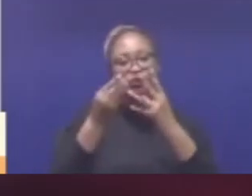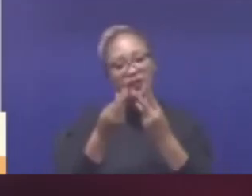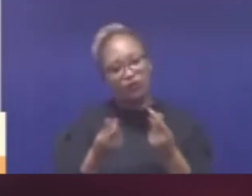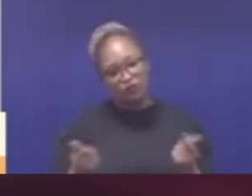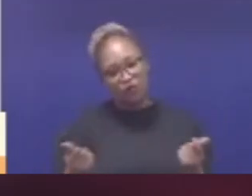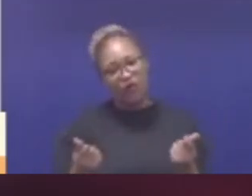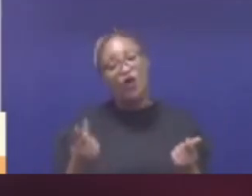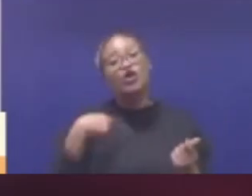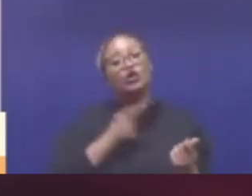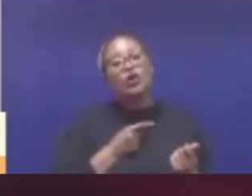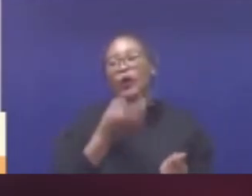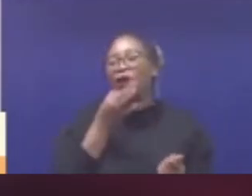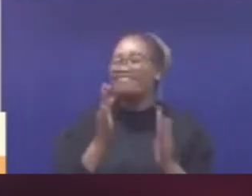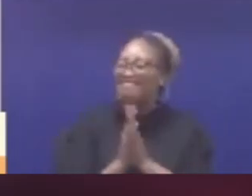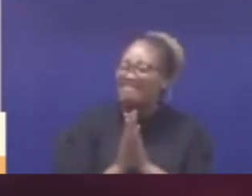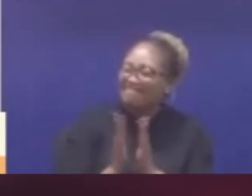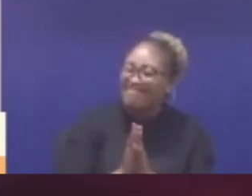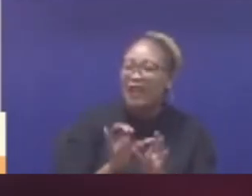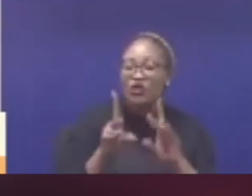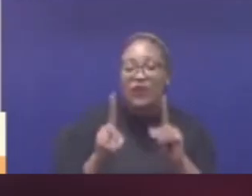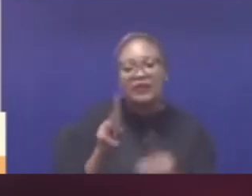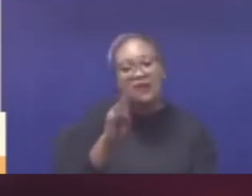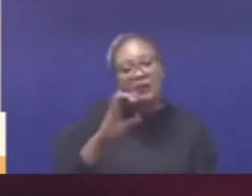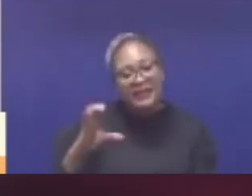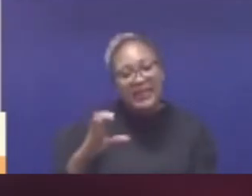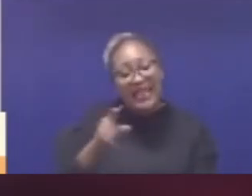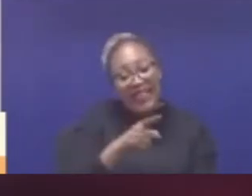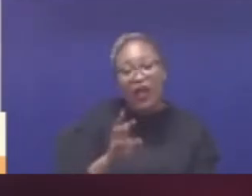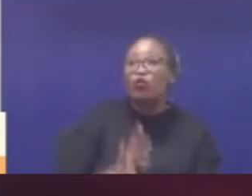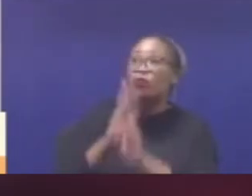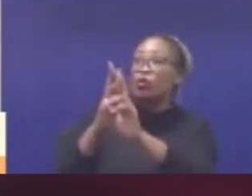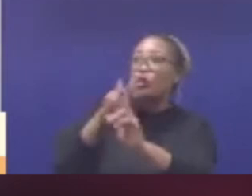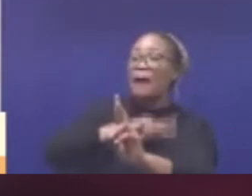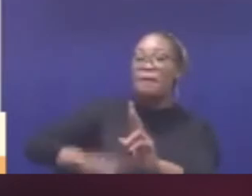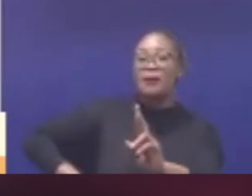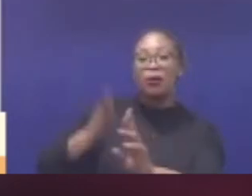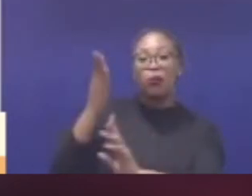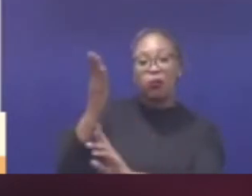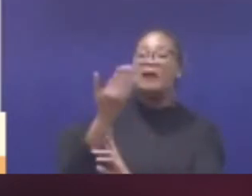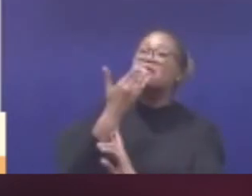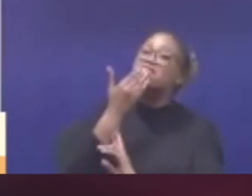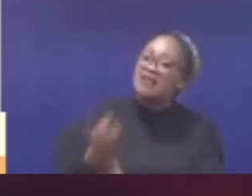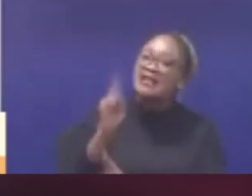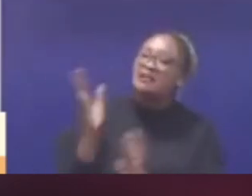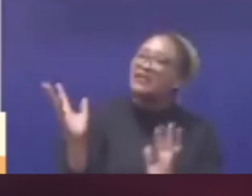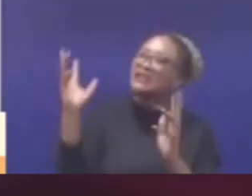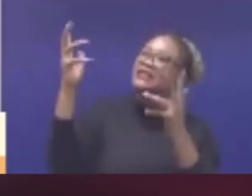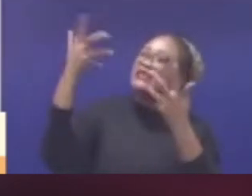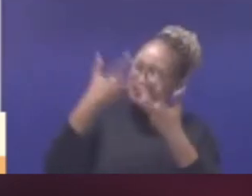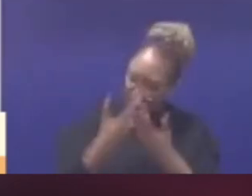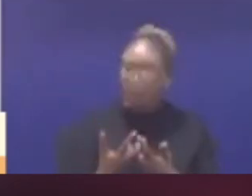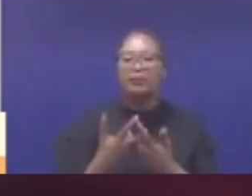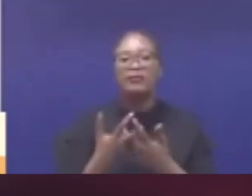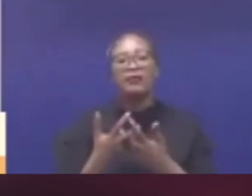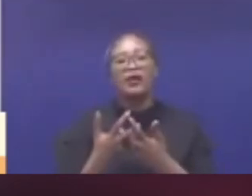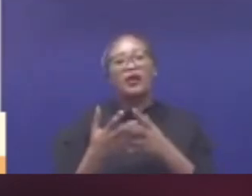education MECs who report to their premiers to step up, join hands. It will take the